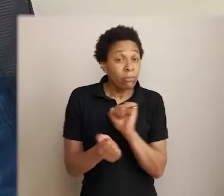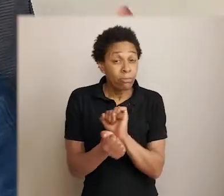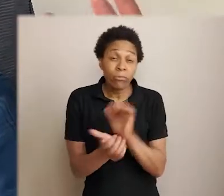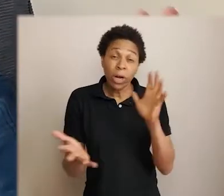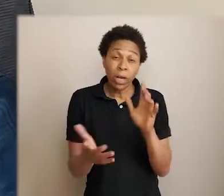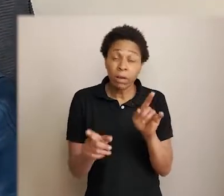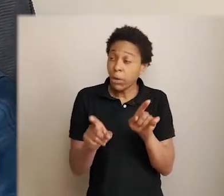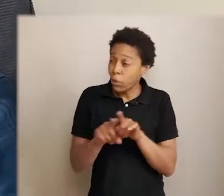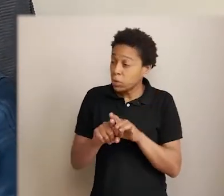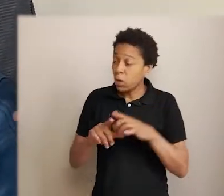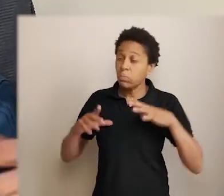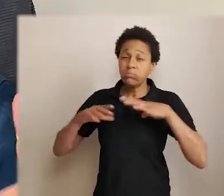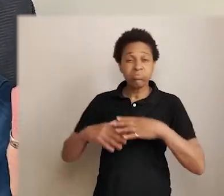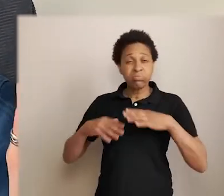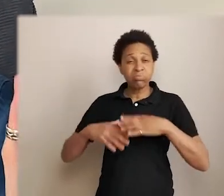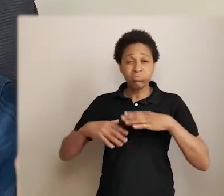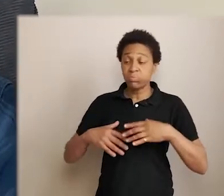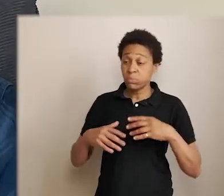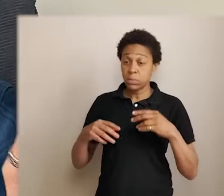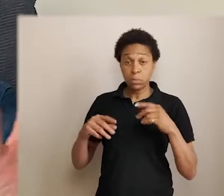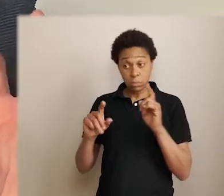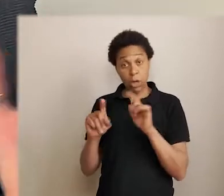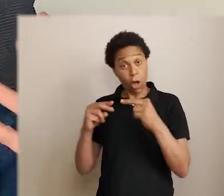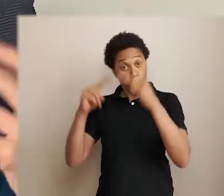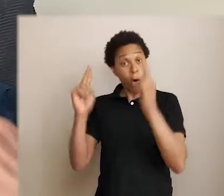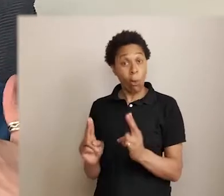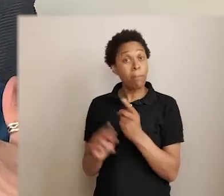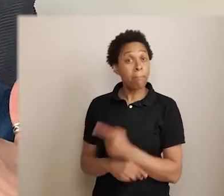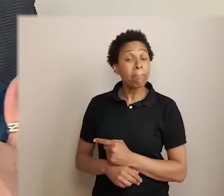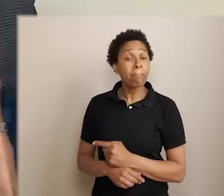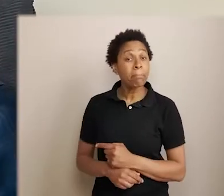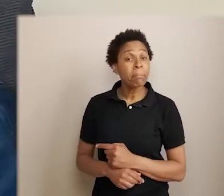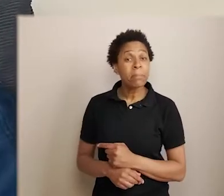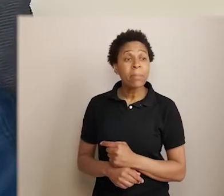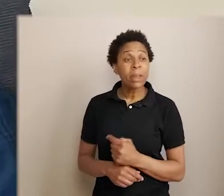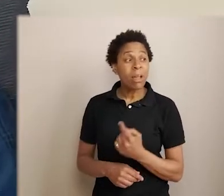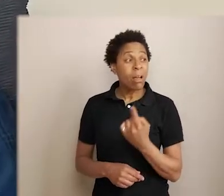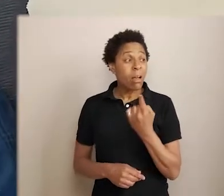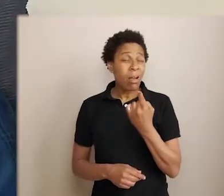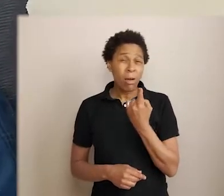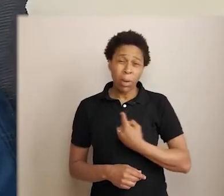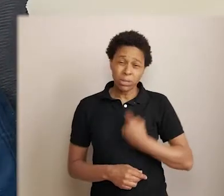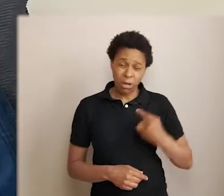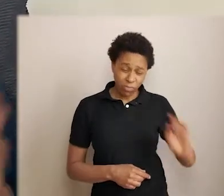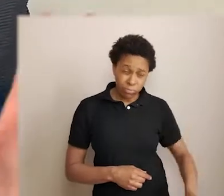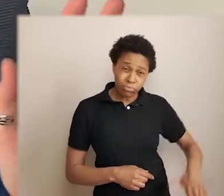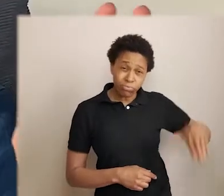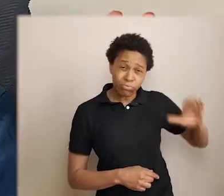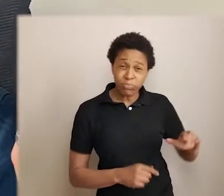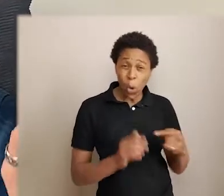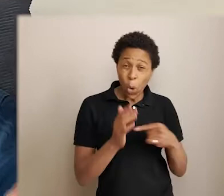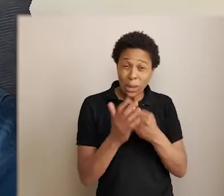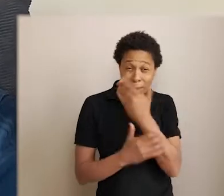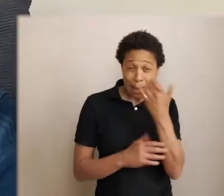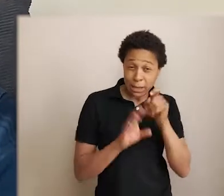relaxed and at home. There were no positive role models of lesbians in my childhood or teenage years, or even at